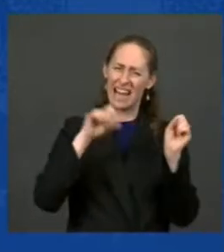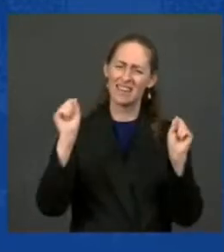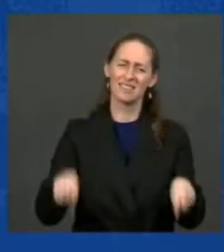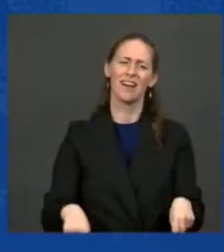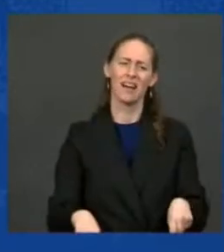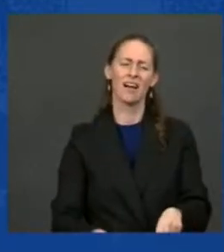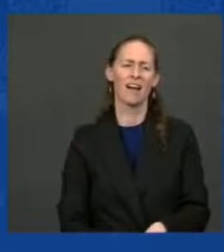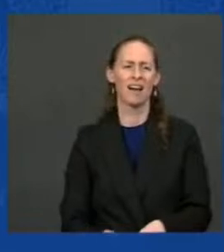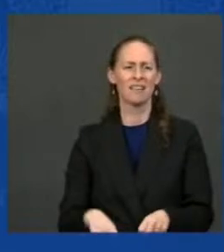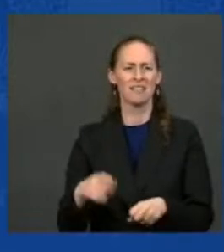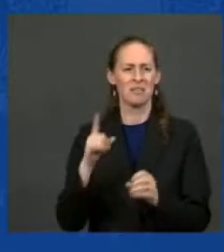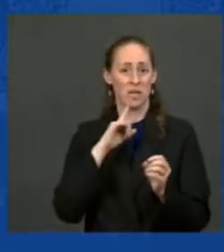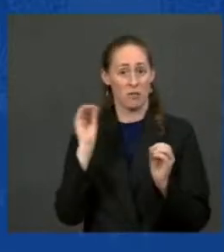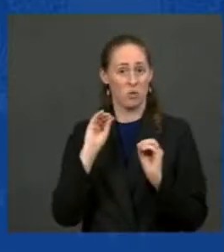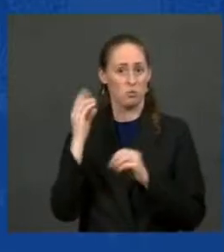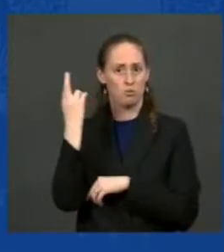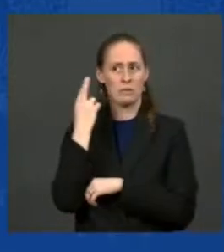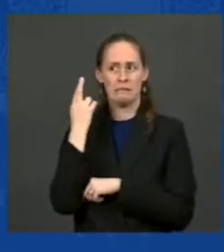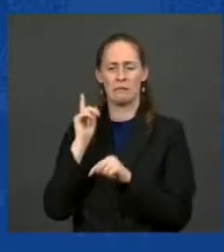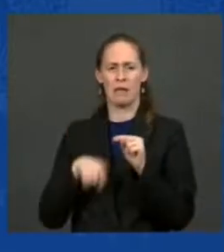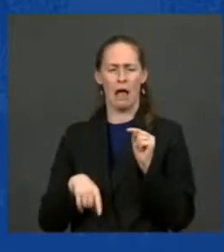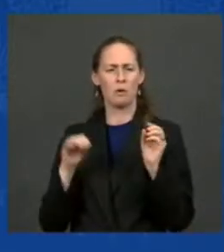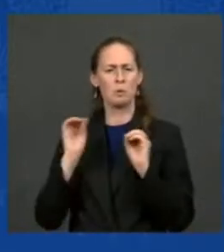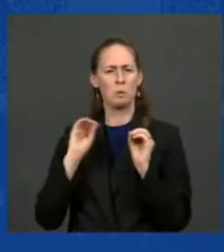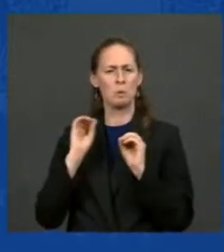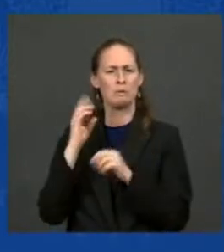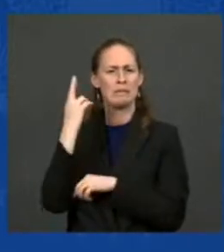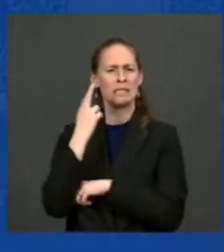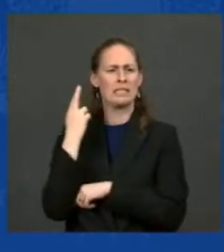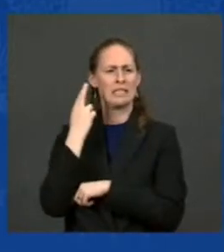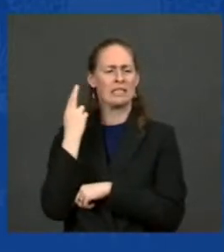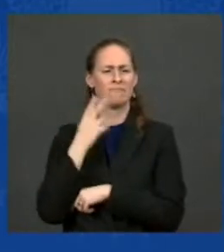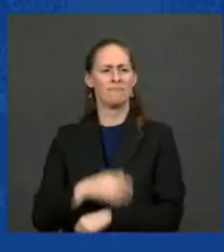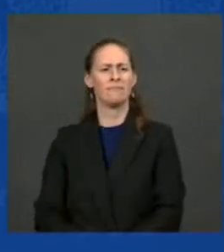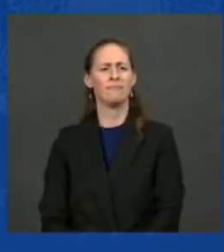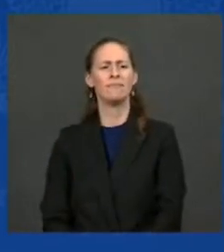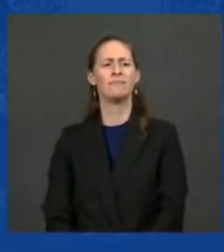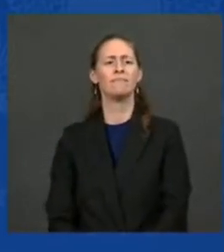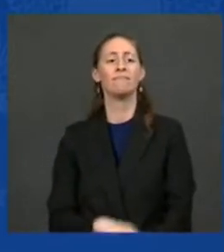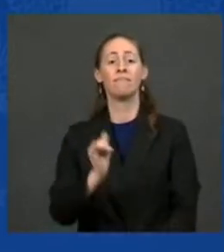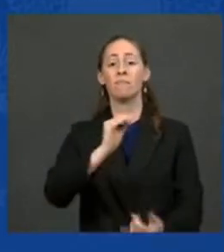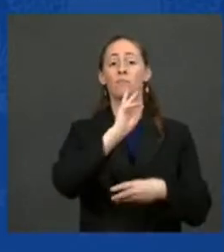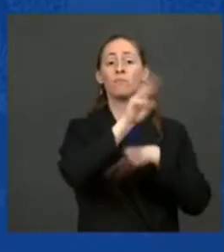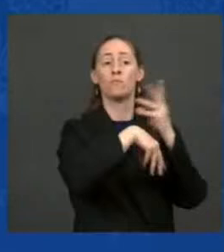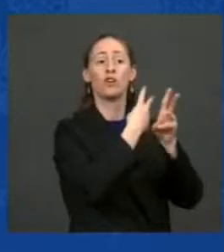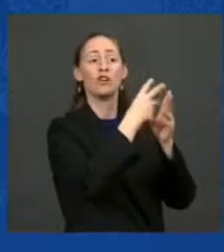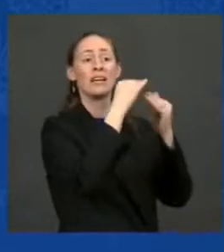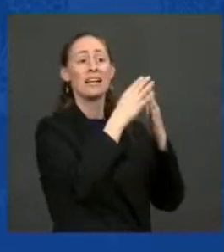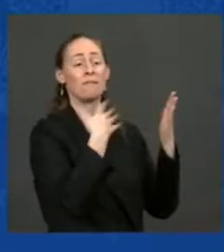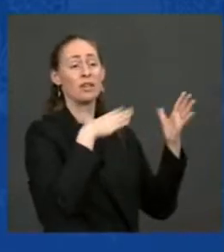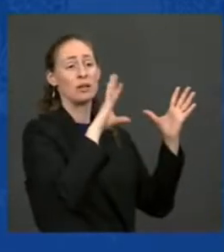Not a single reason. As I've told every world leader that I've gotten to know, and I've met many, many of them,